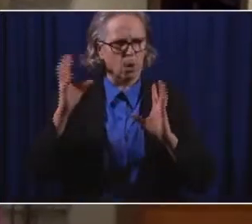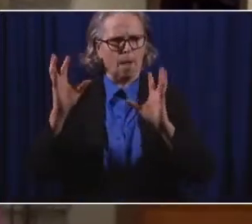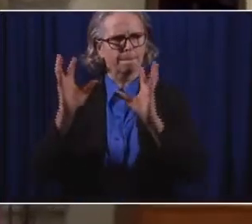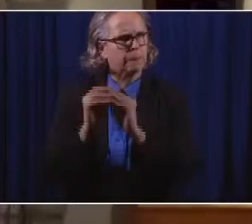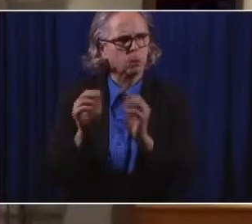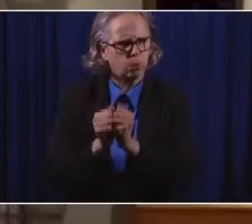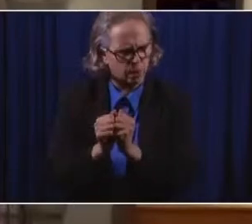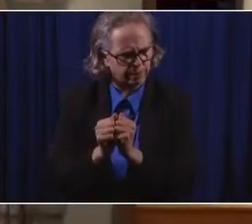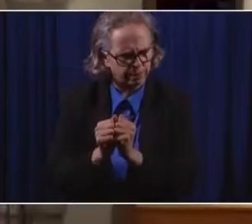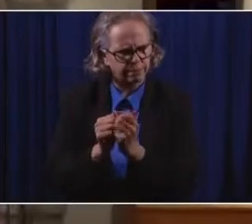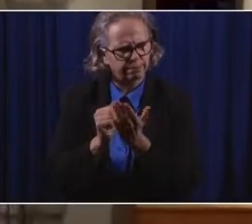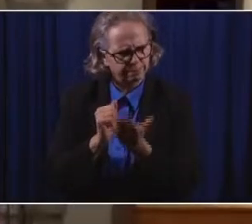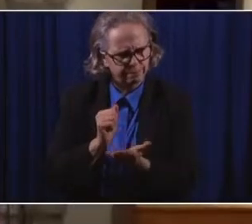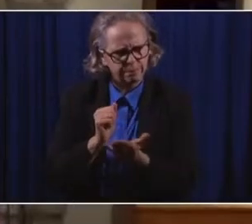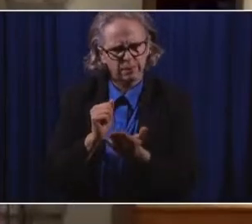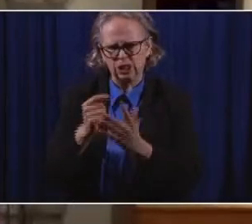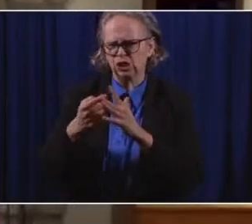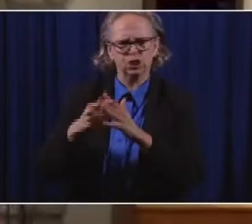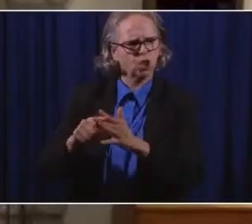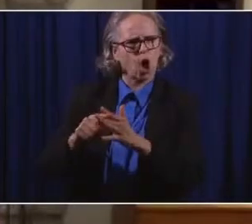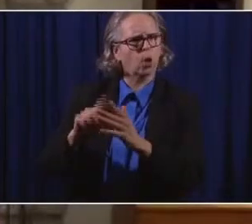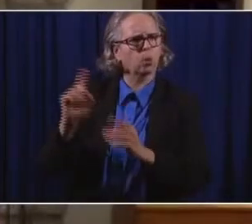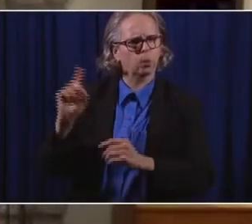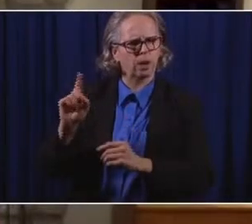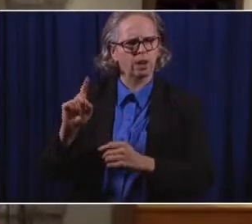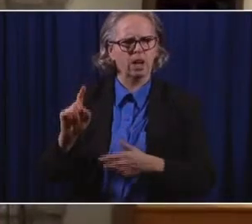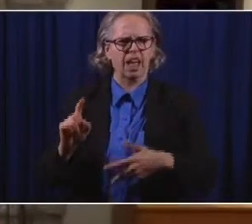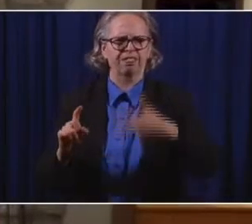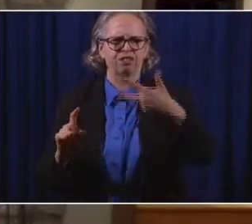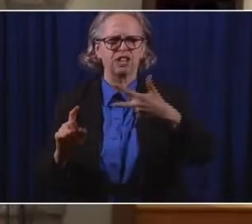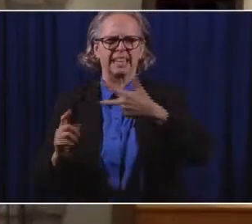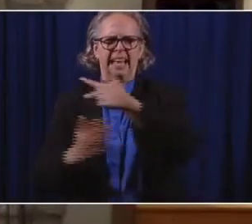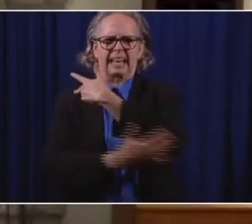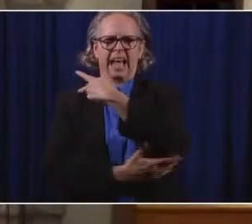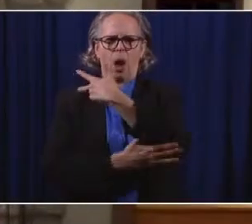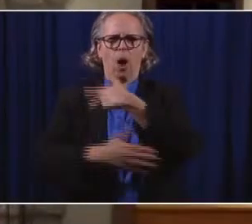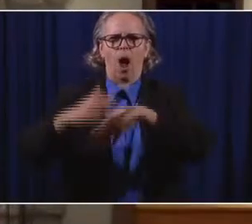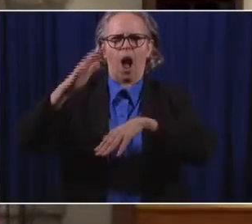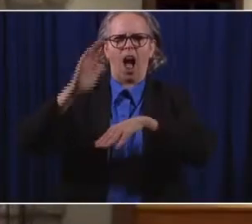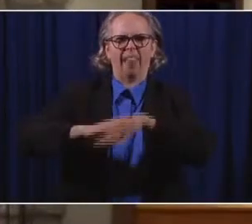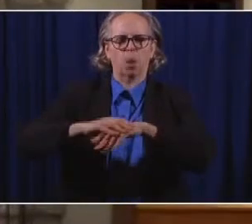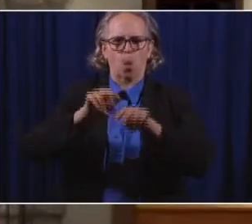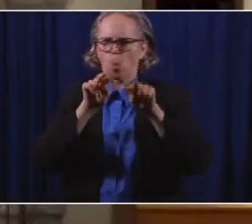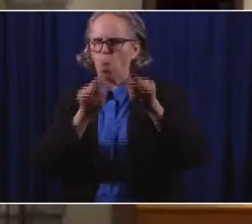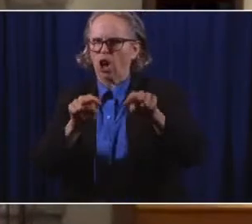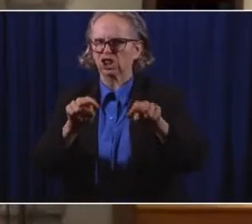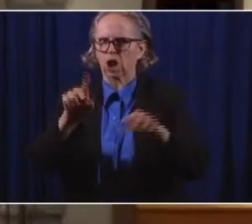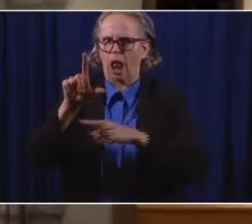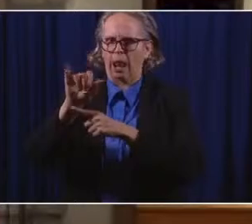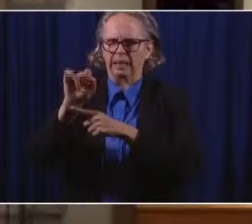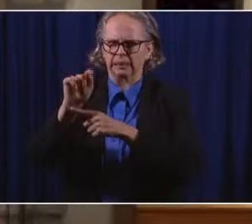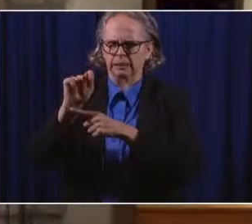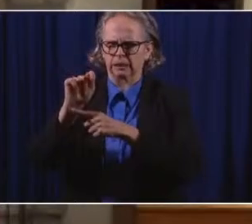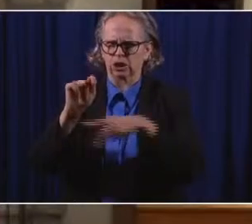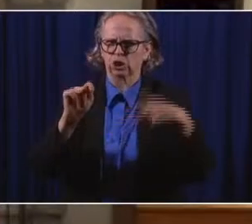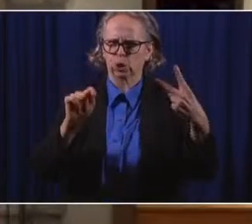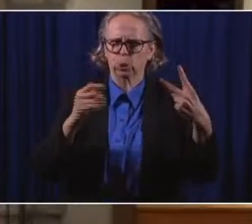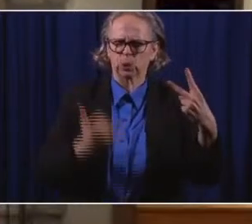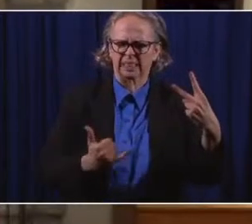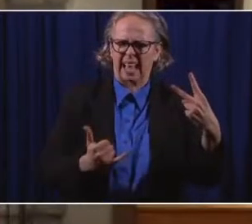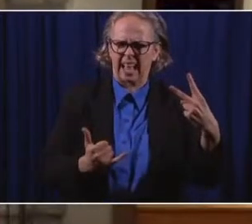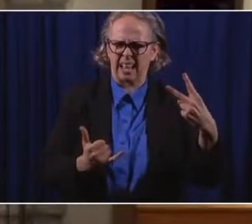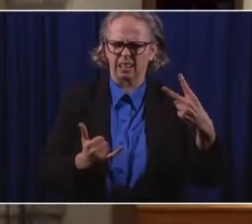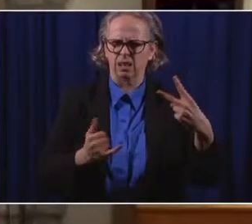going to start first with the 3 counties that are on the watch list. We'll do 2 of those counties today, 1 tomorrow. Then I will move to